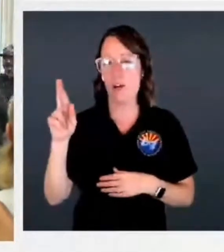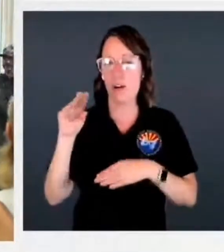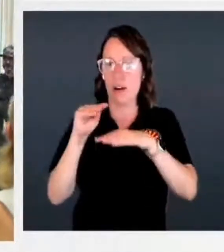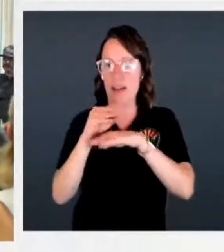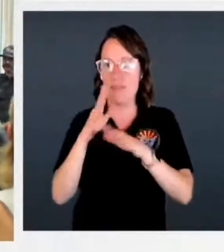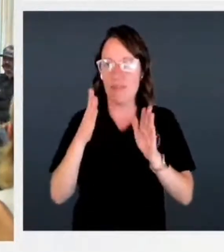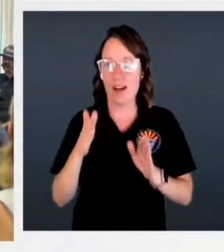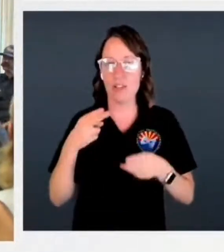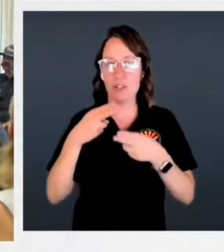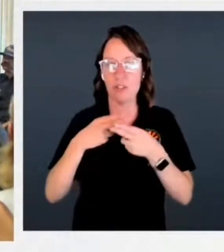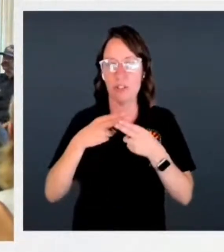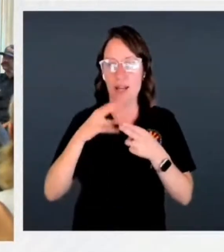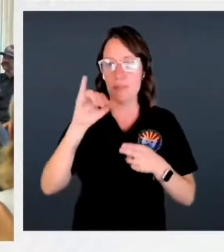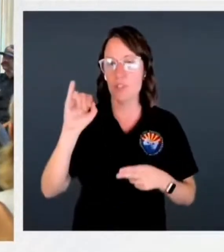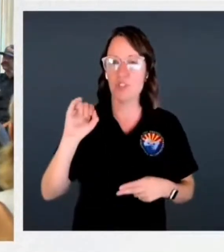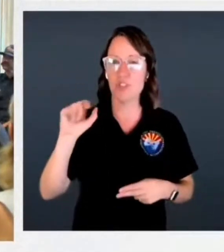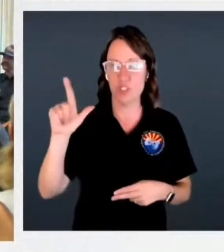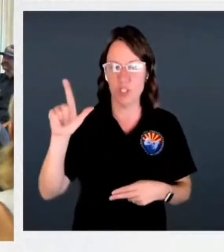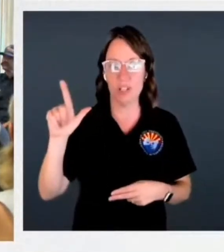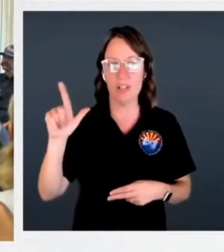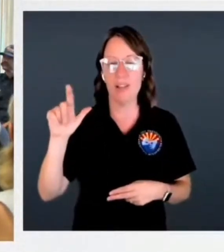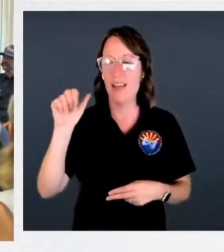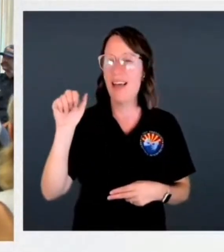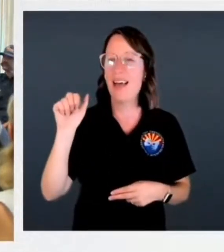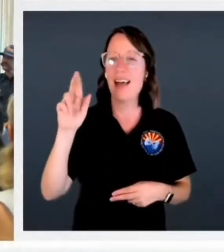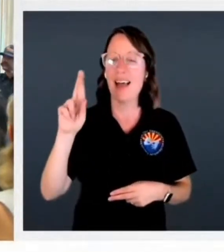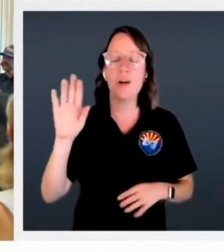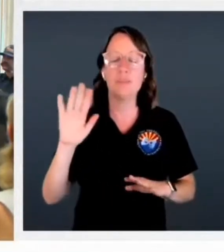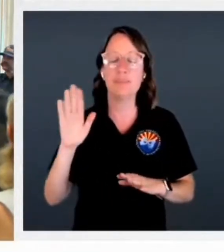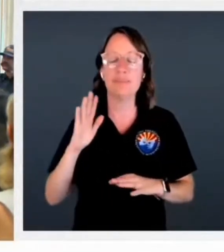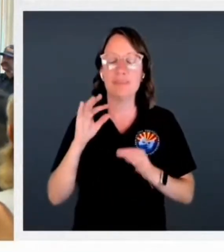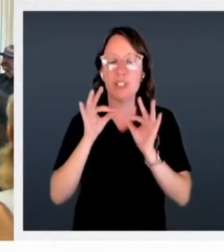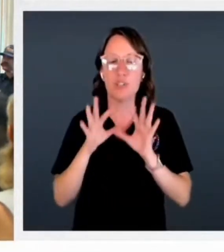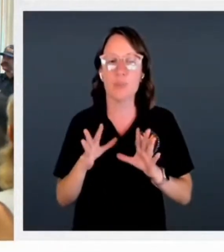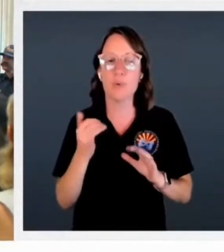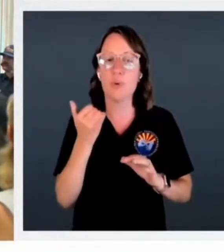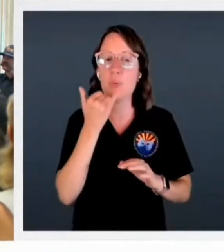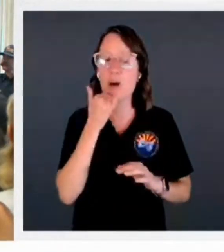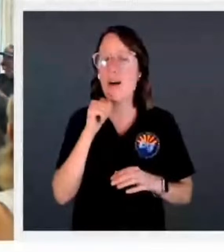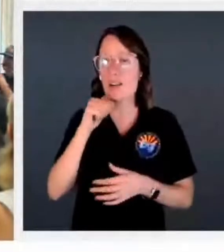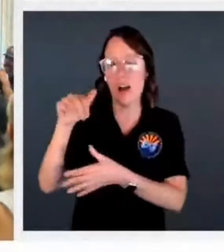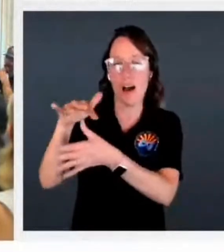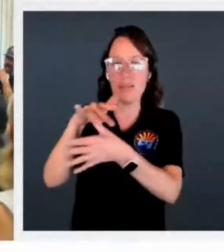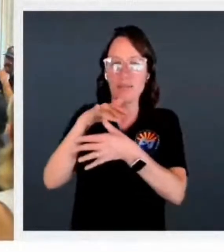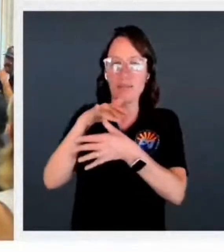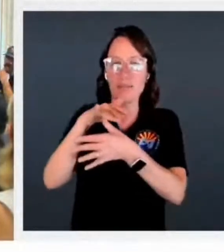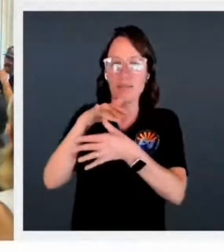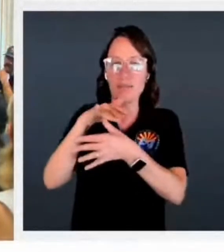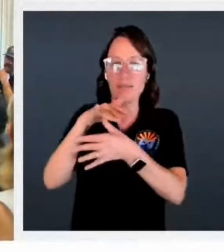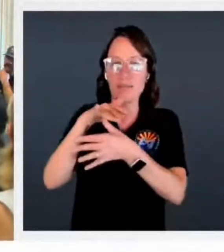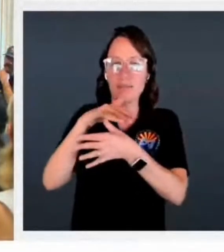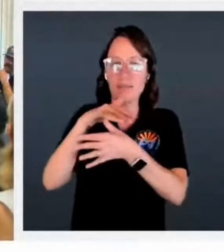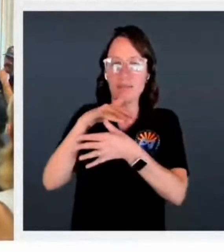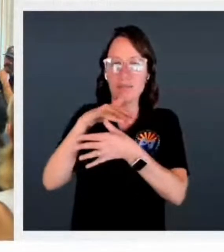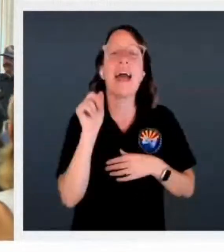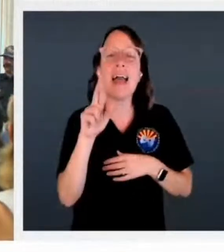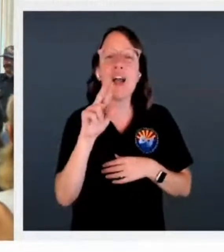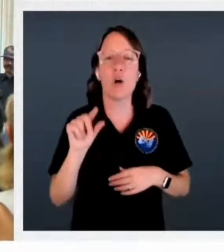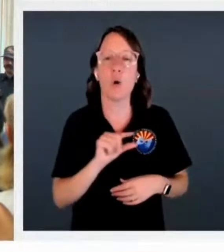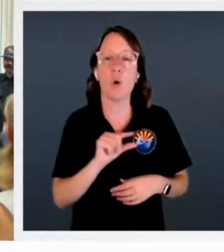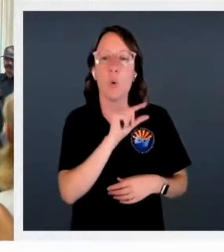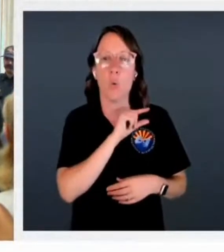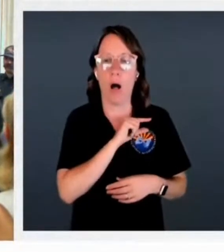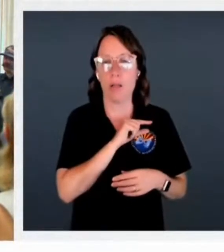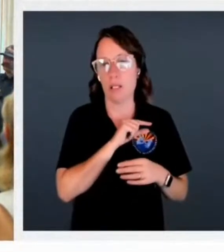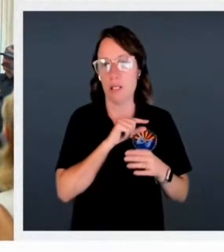Good evening. I'm Jill Webster. I'm an air quality specialist with the Wildland Air Quality Response Program. And I'm here to give